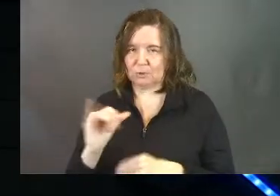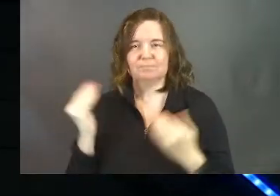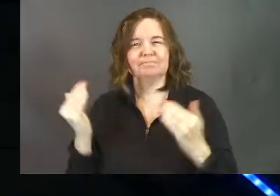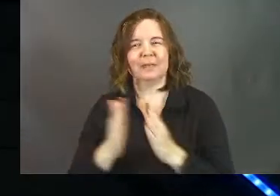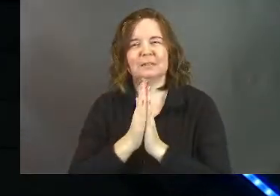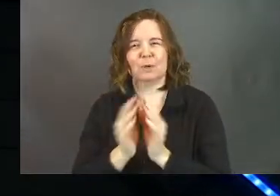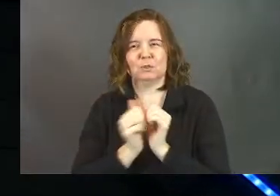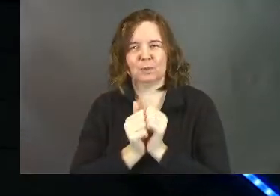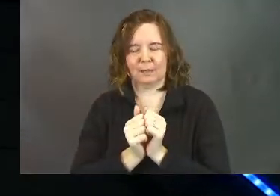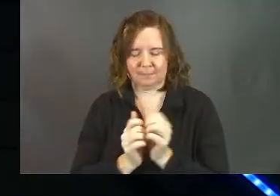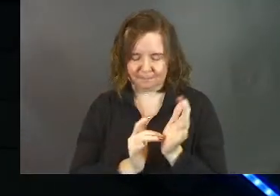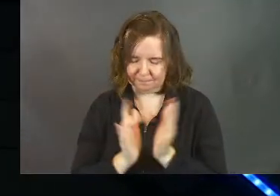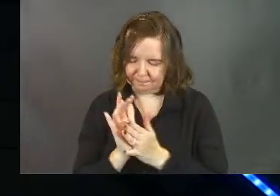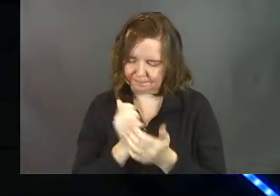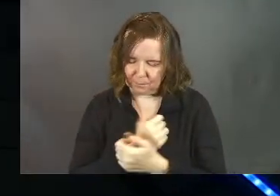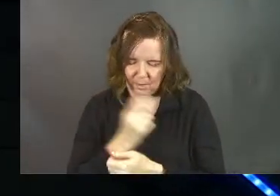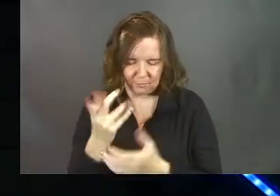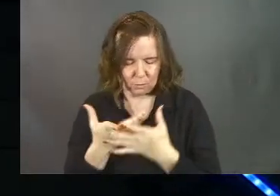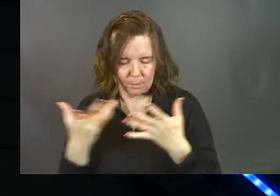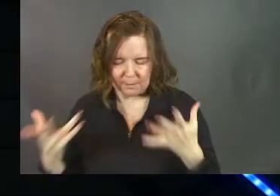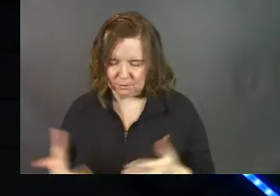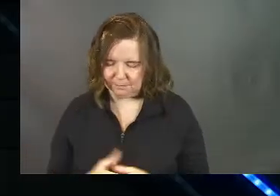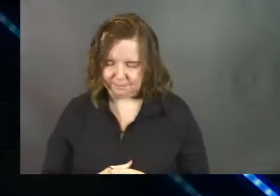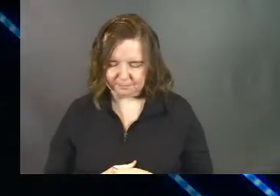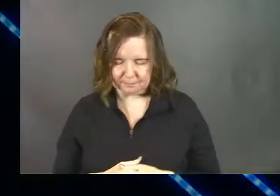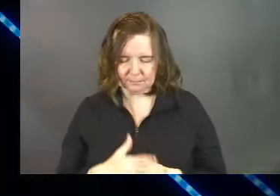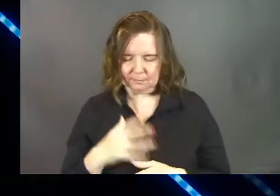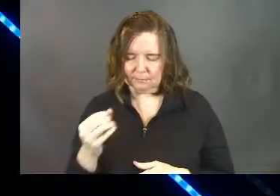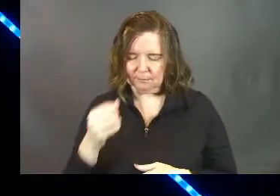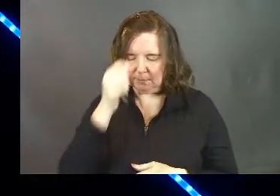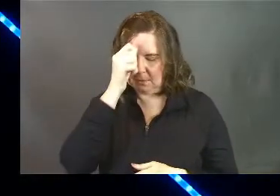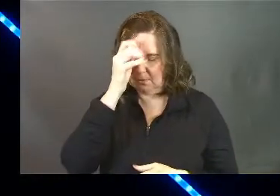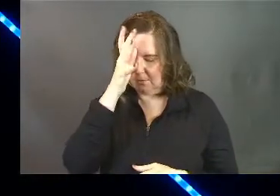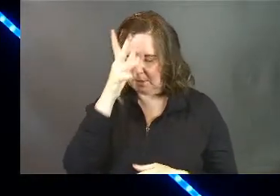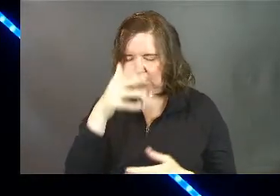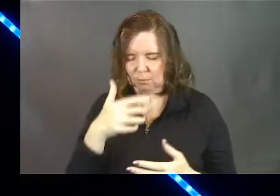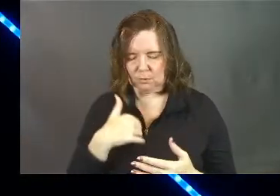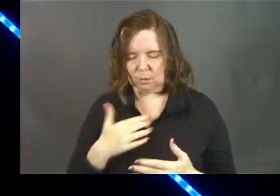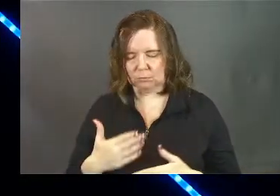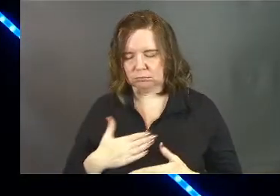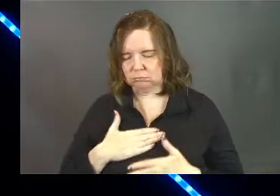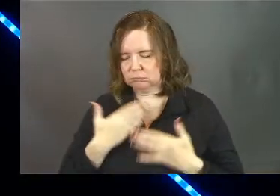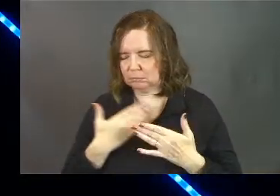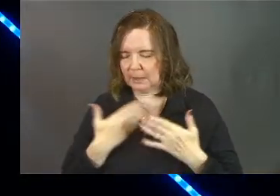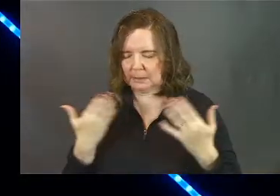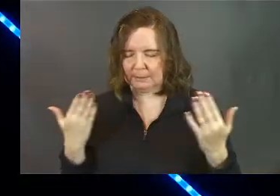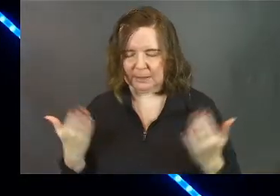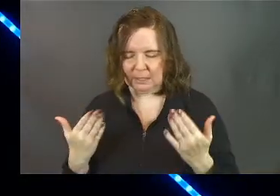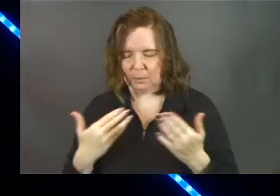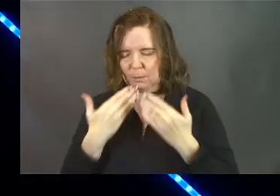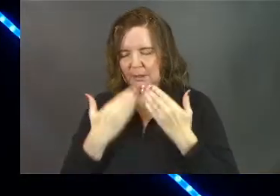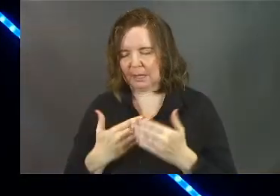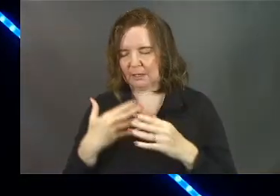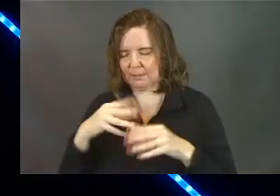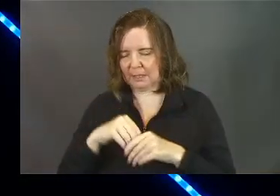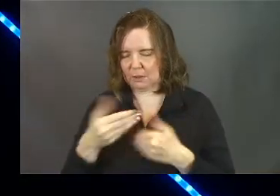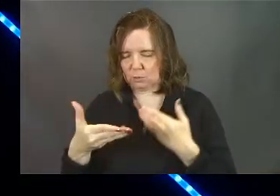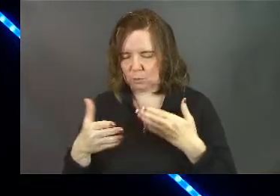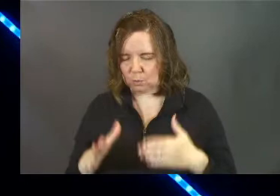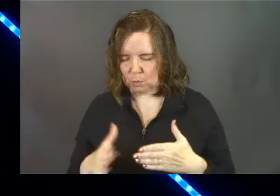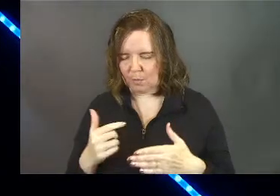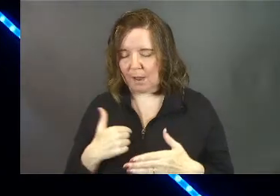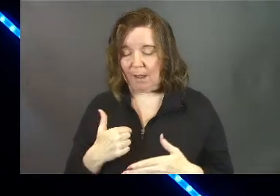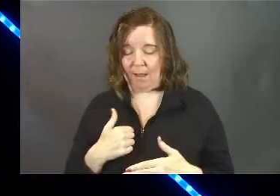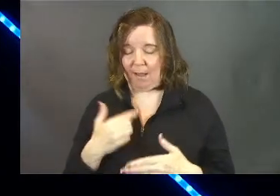pray together. Jesus, we love you so much, and Father, we're so, so glad to be here. God, we're thankful to be in this room.